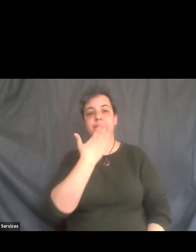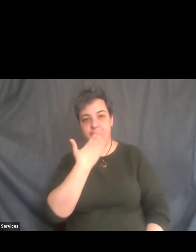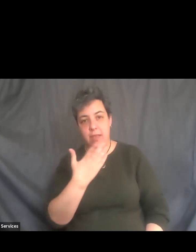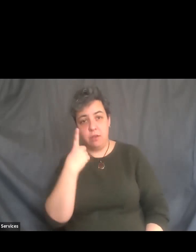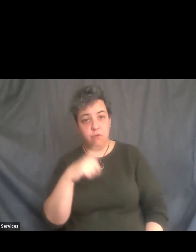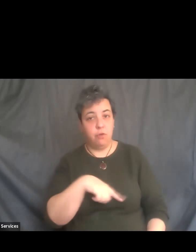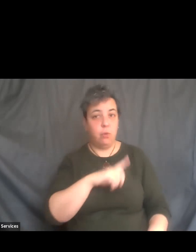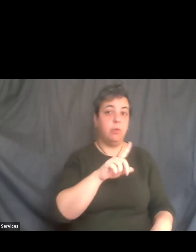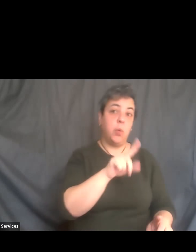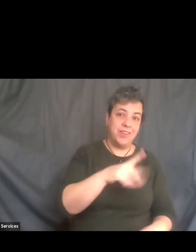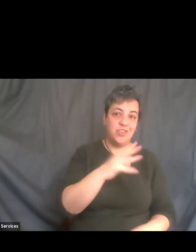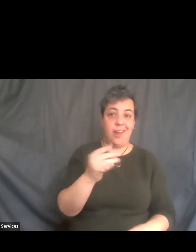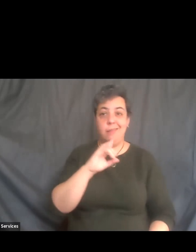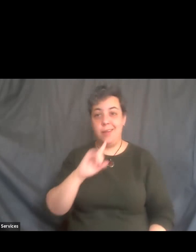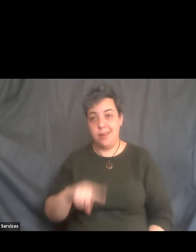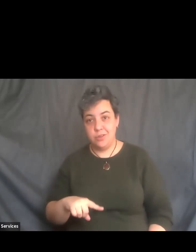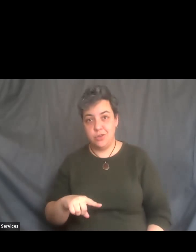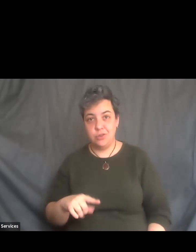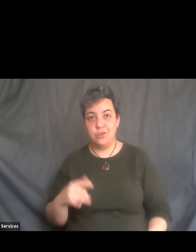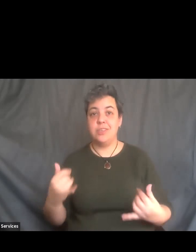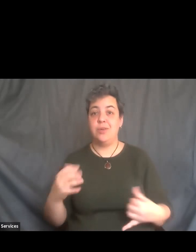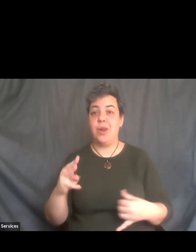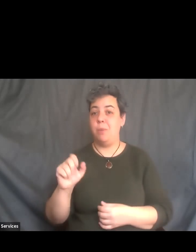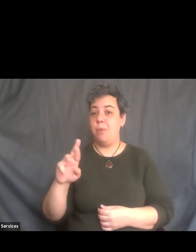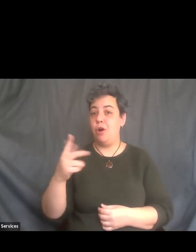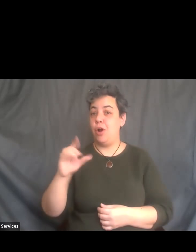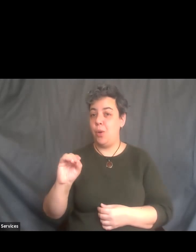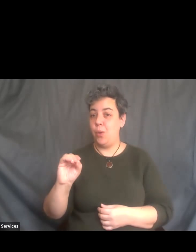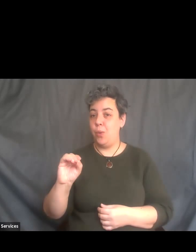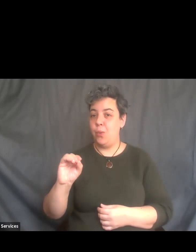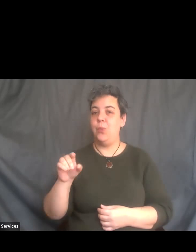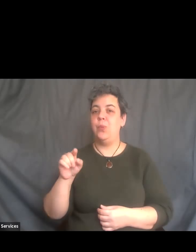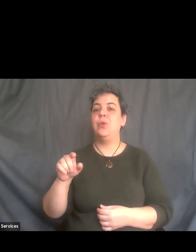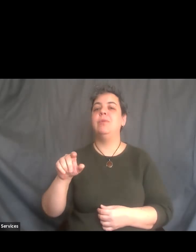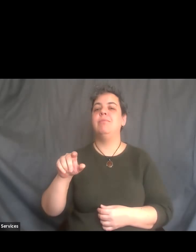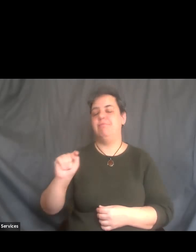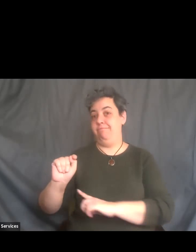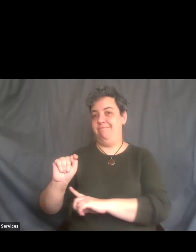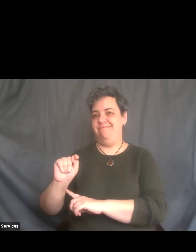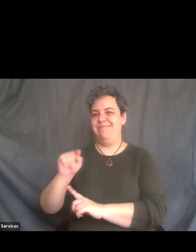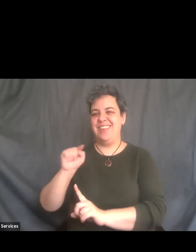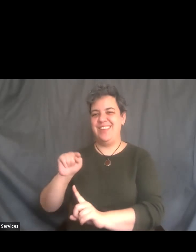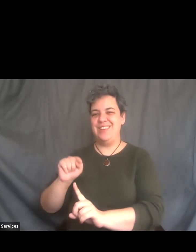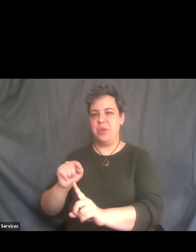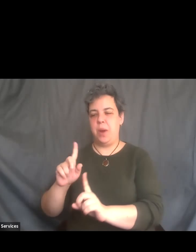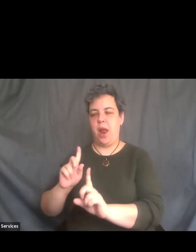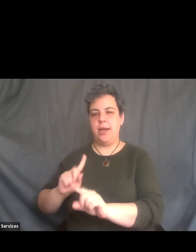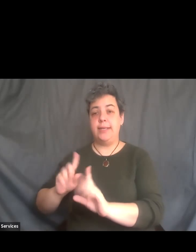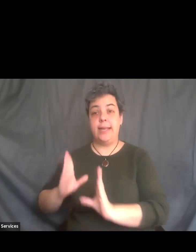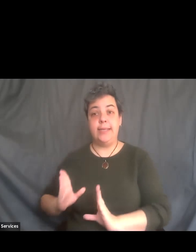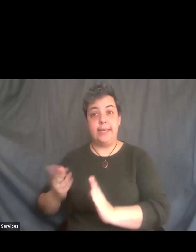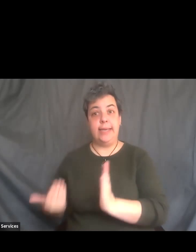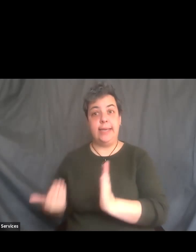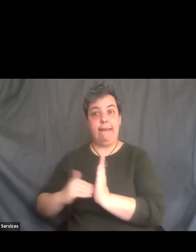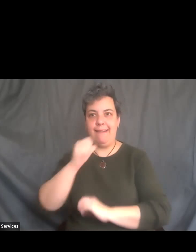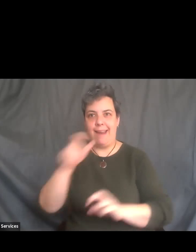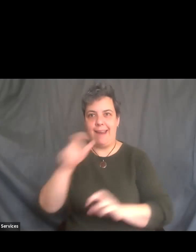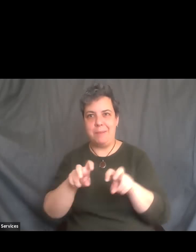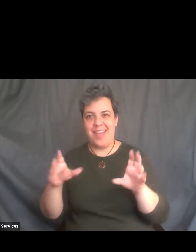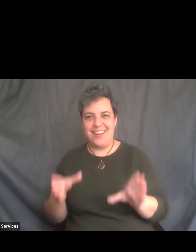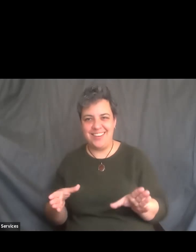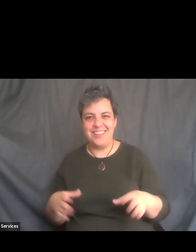put you back as an attendee. Thank you for your question. Next, from the participants who have their hands up, we